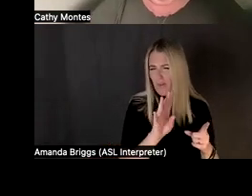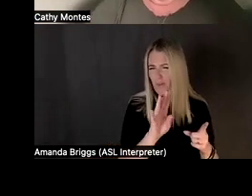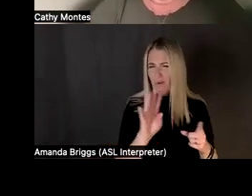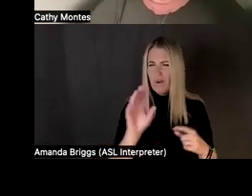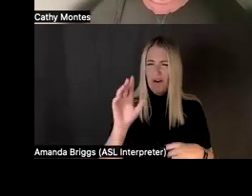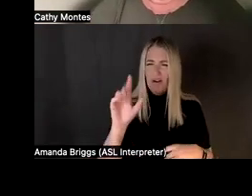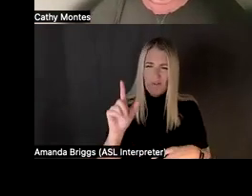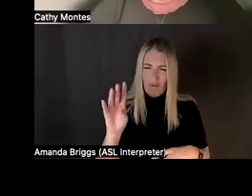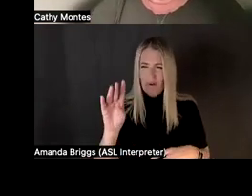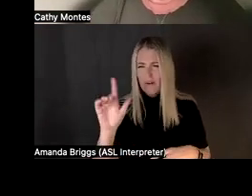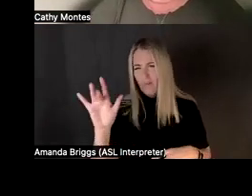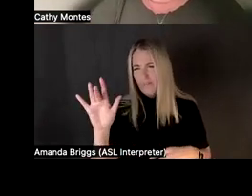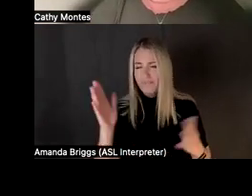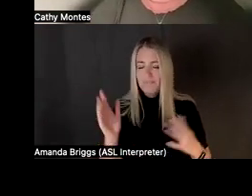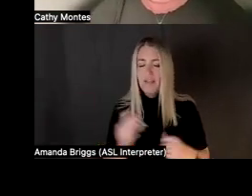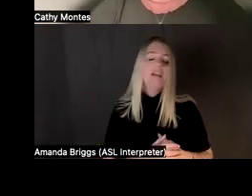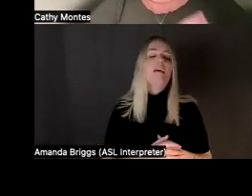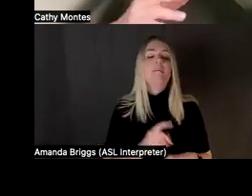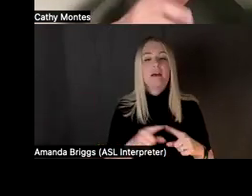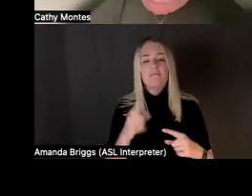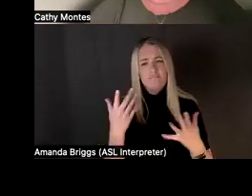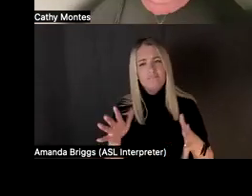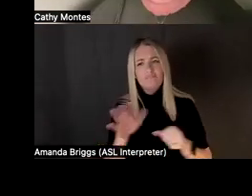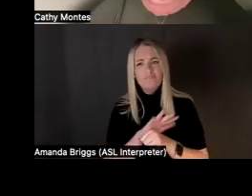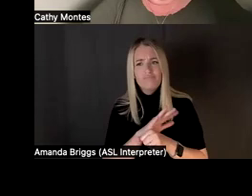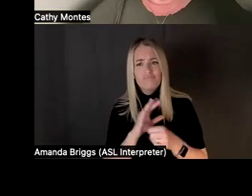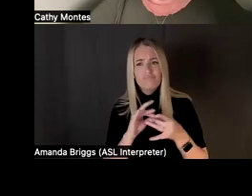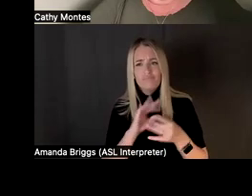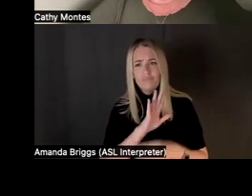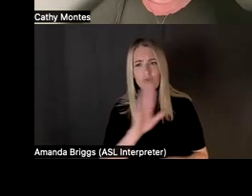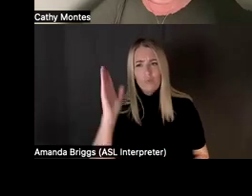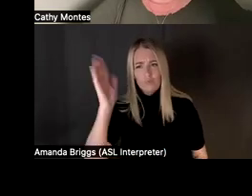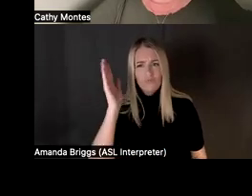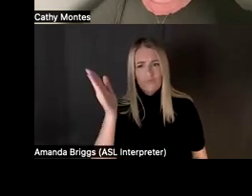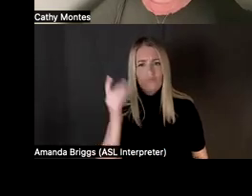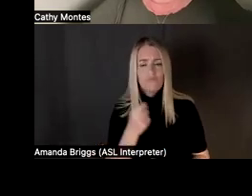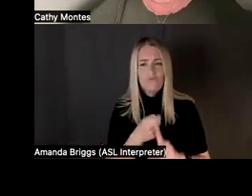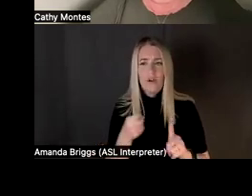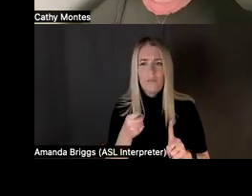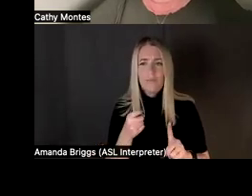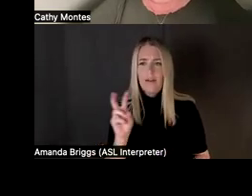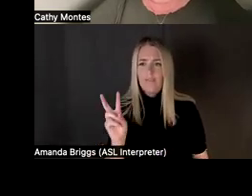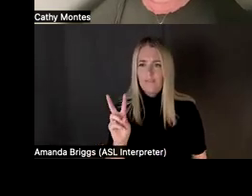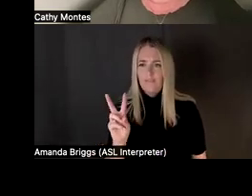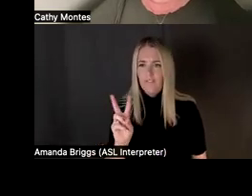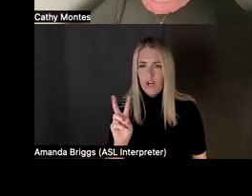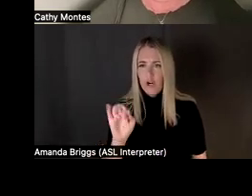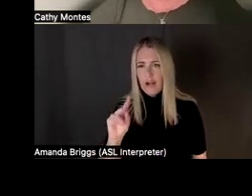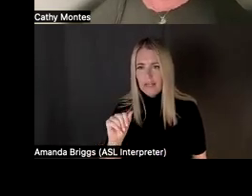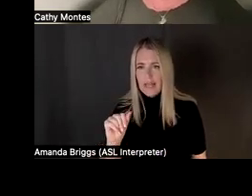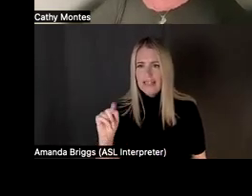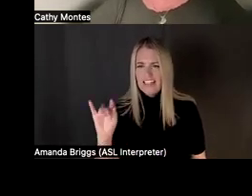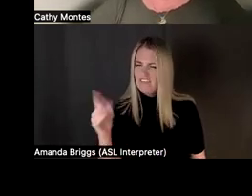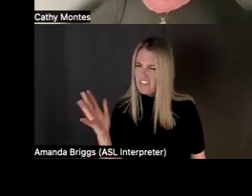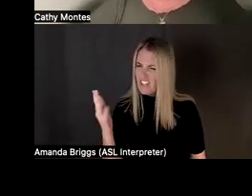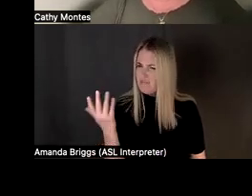2024/25. And those items were covered in the presentation from Veronica and Tina already. So